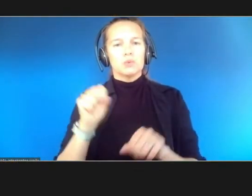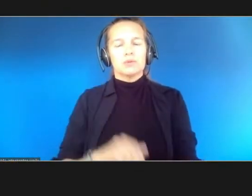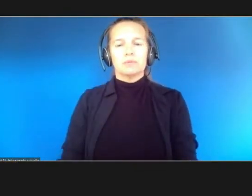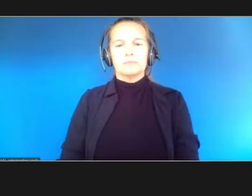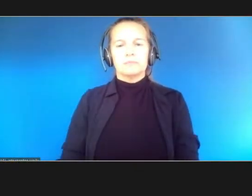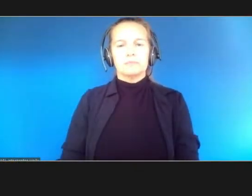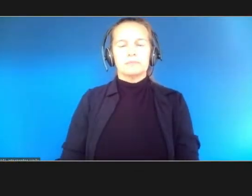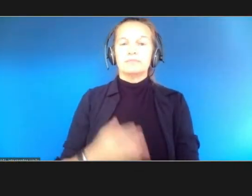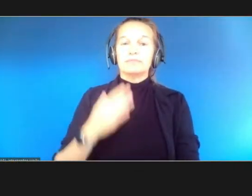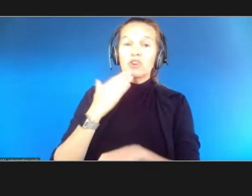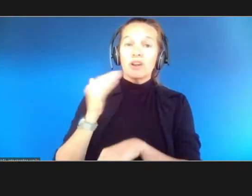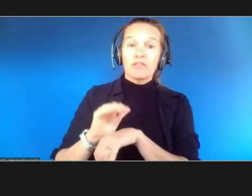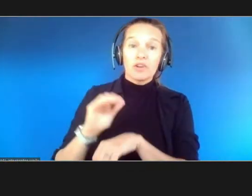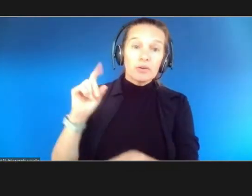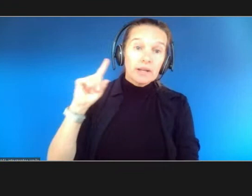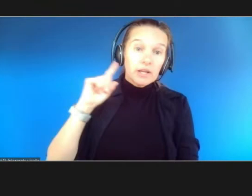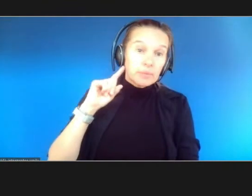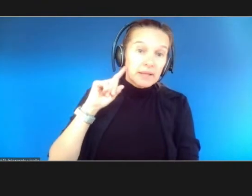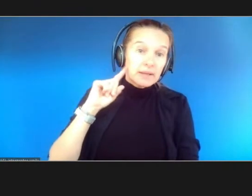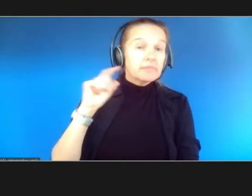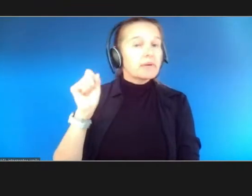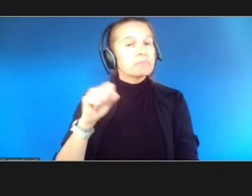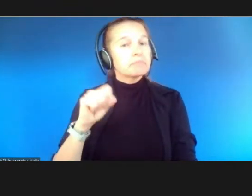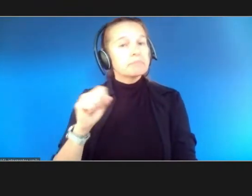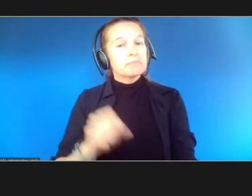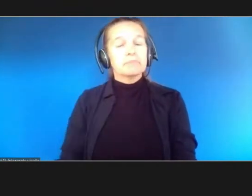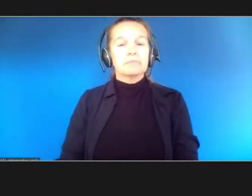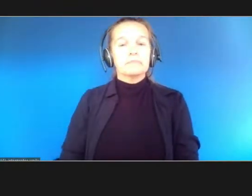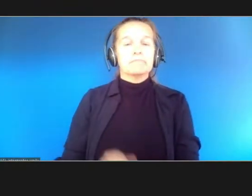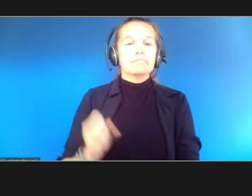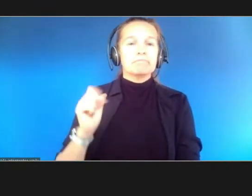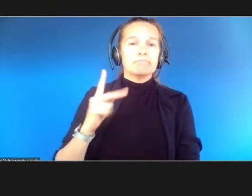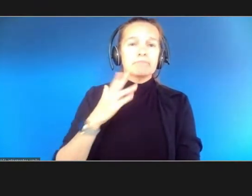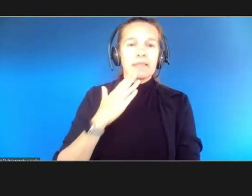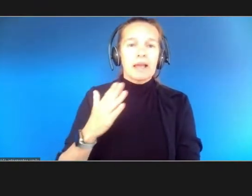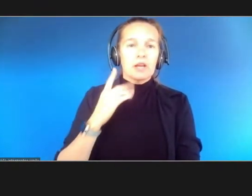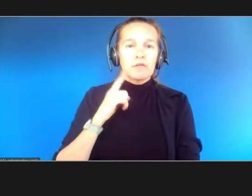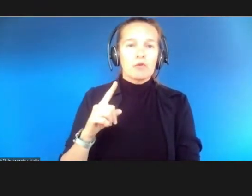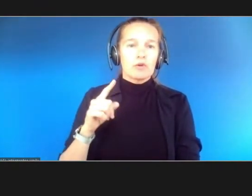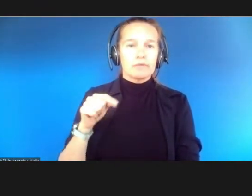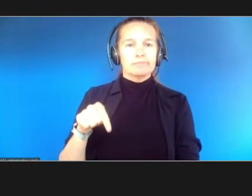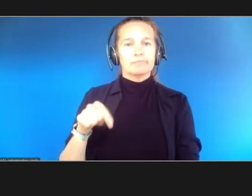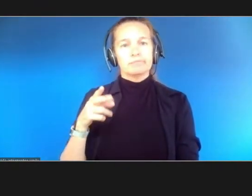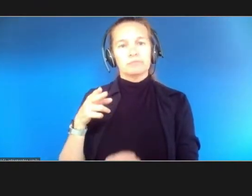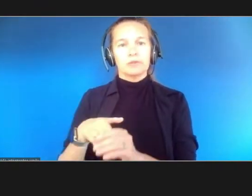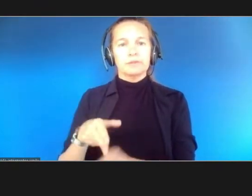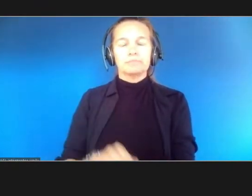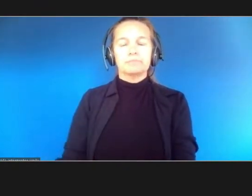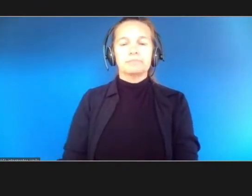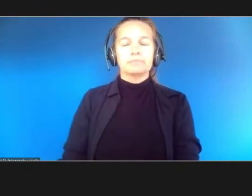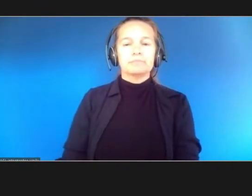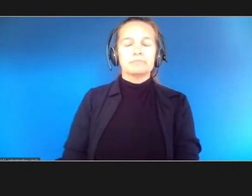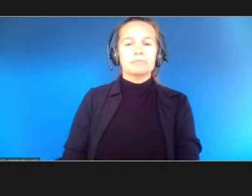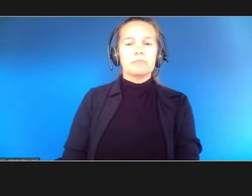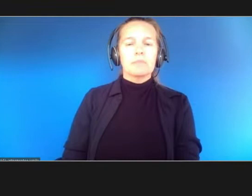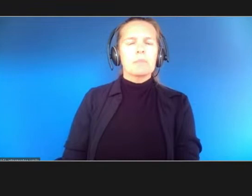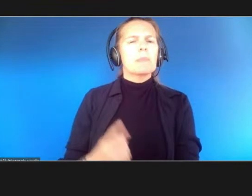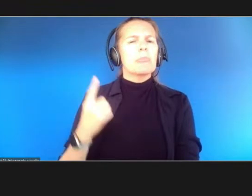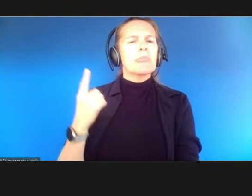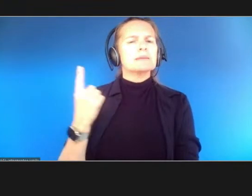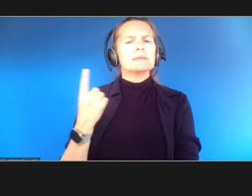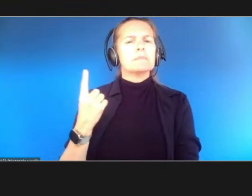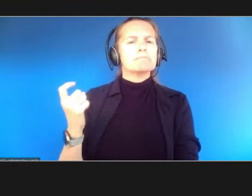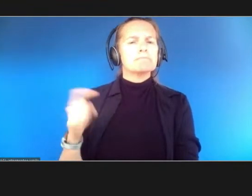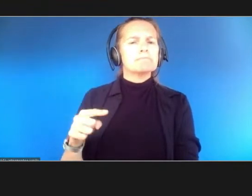Good afternoon. Can you hear me? Yes. Okay. Thank you for the meeting. One of our members has asked the